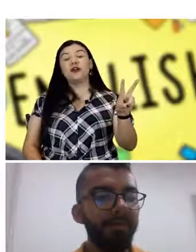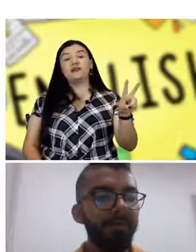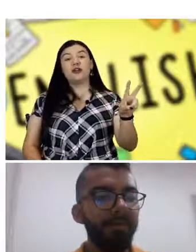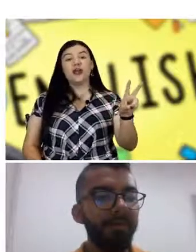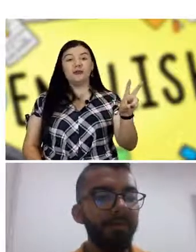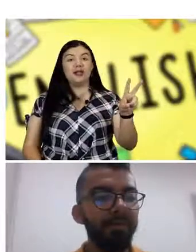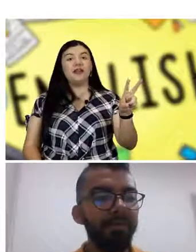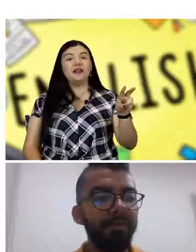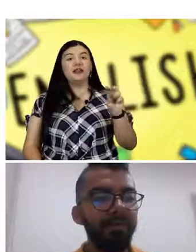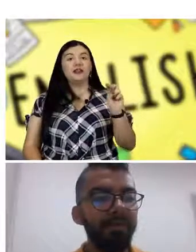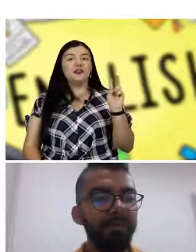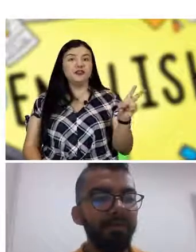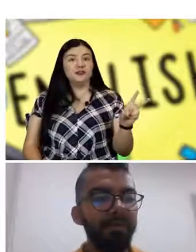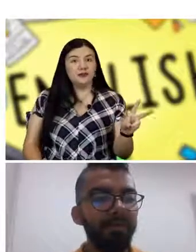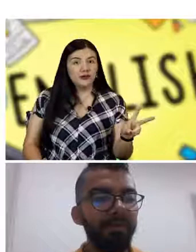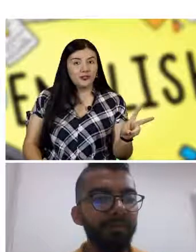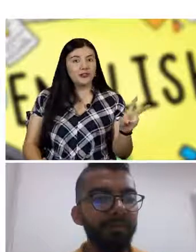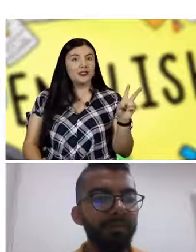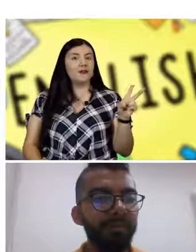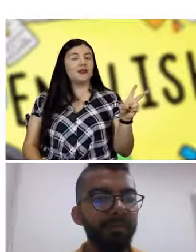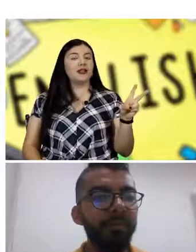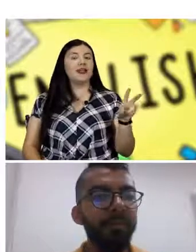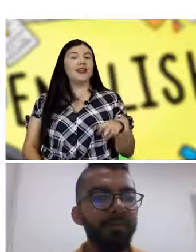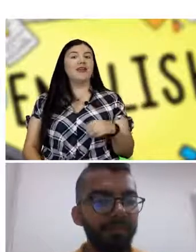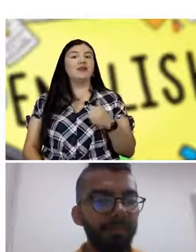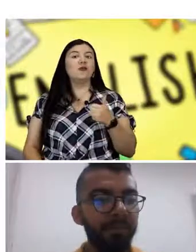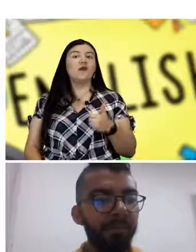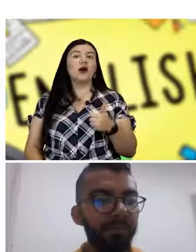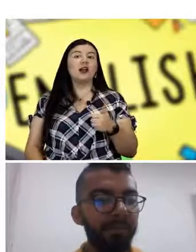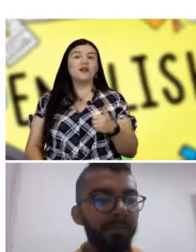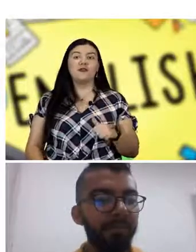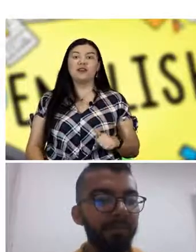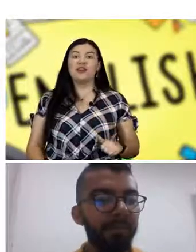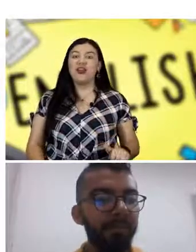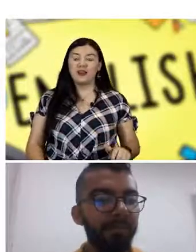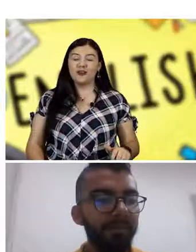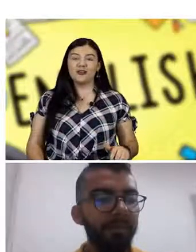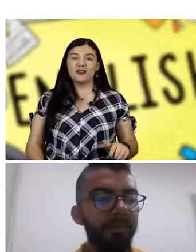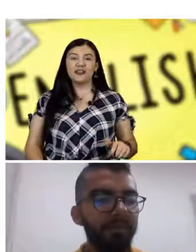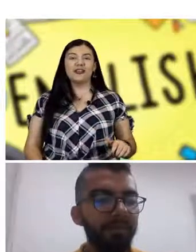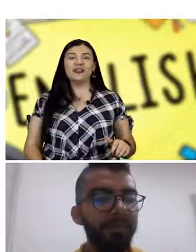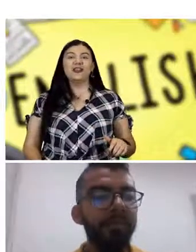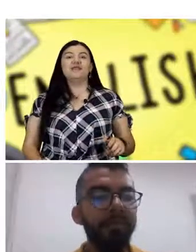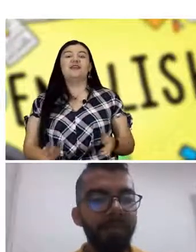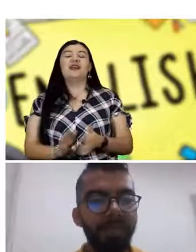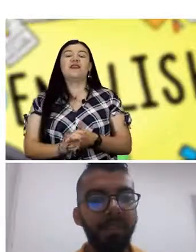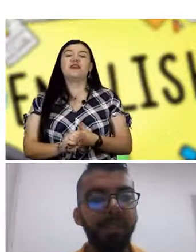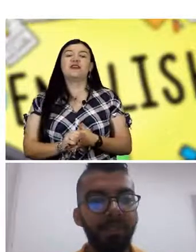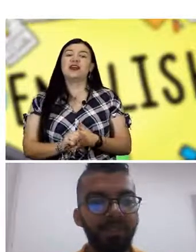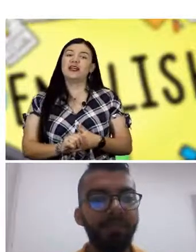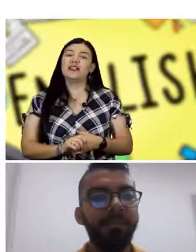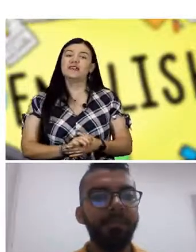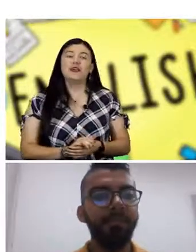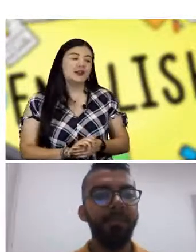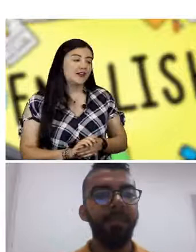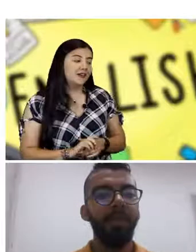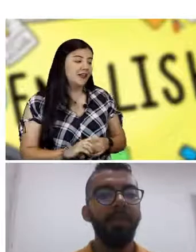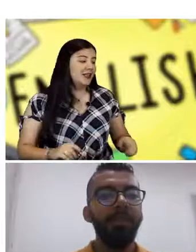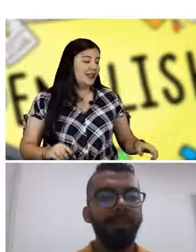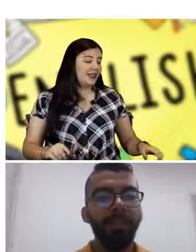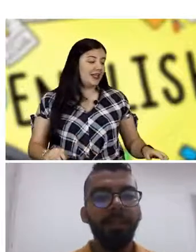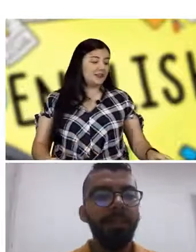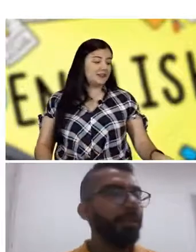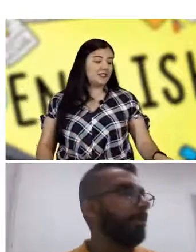2 points for Emily, 2 for Jimena, and 1 for Diego, okay? Very good, guys. Very